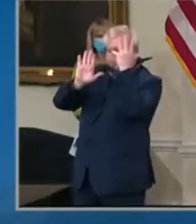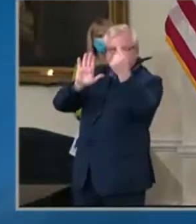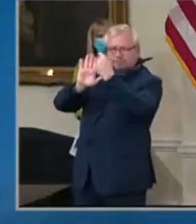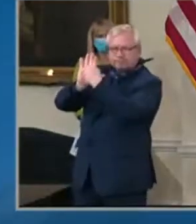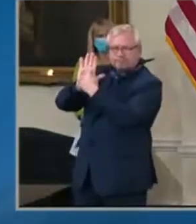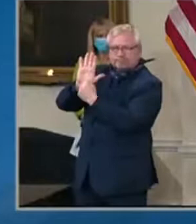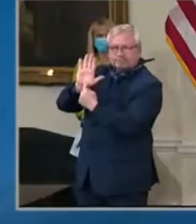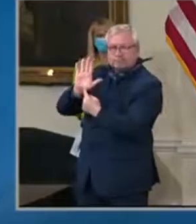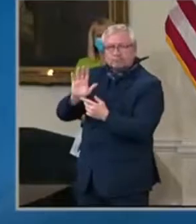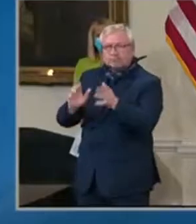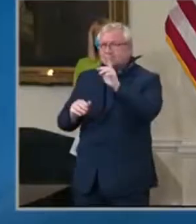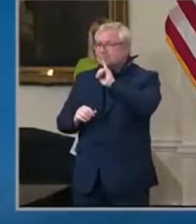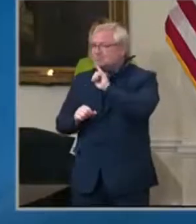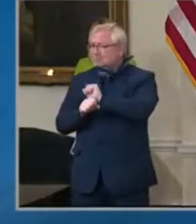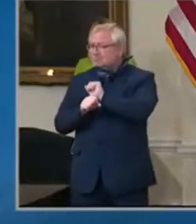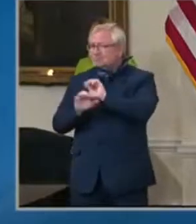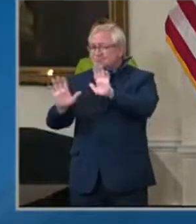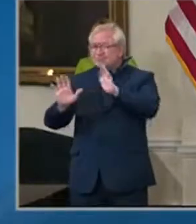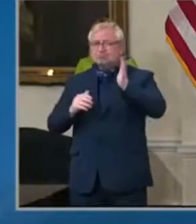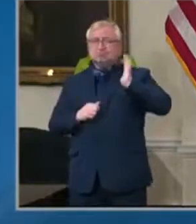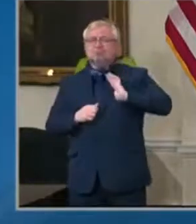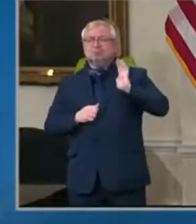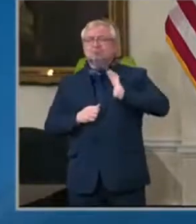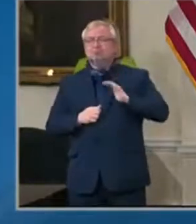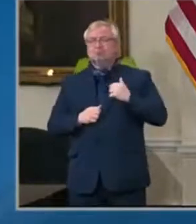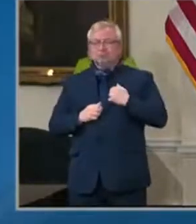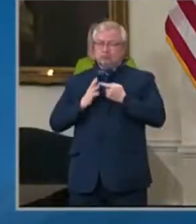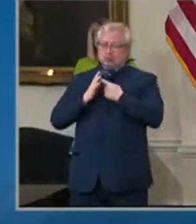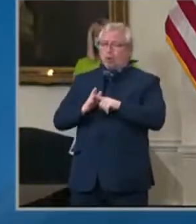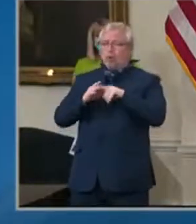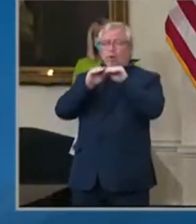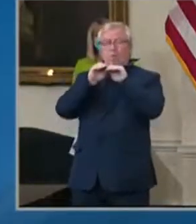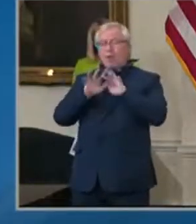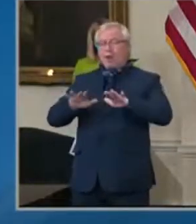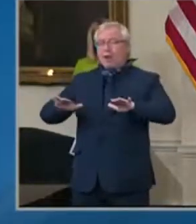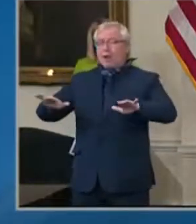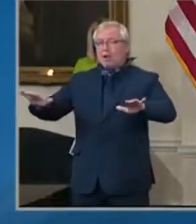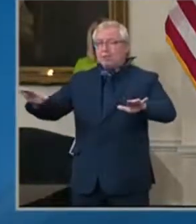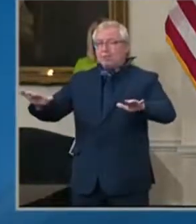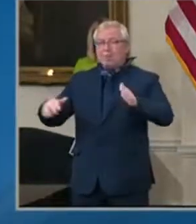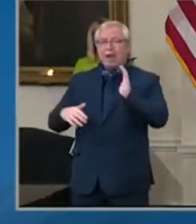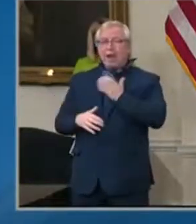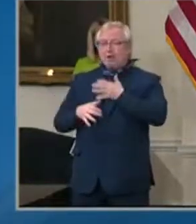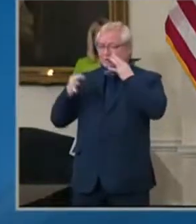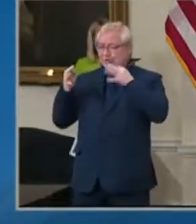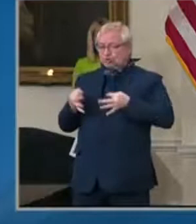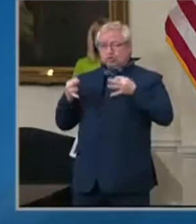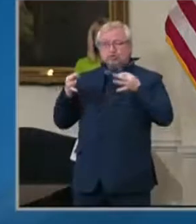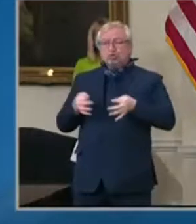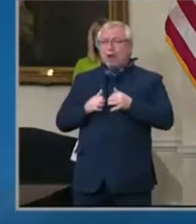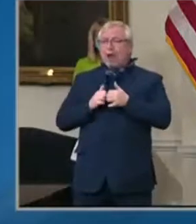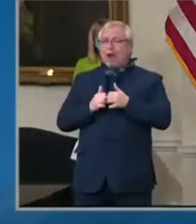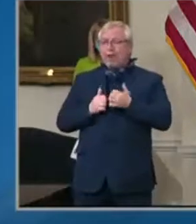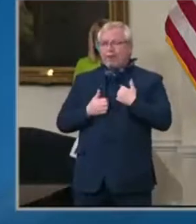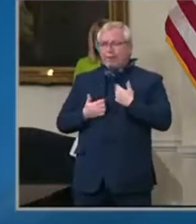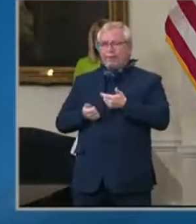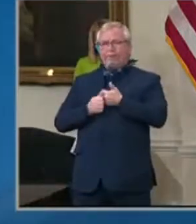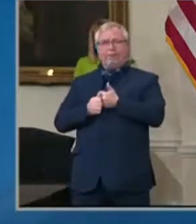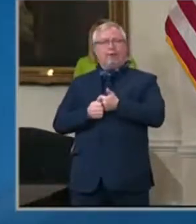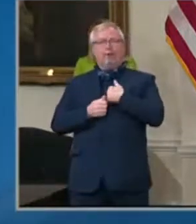Since day one of this crisis, we've been making our decisions based on the best advice of an